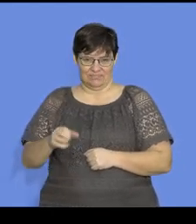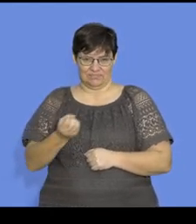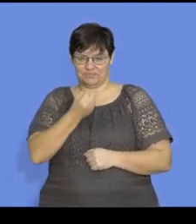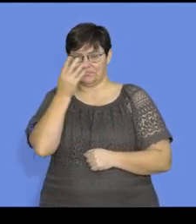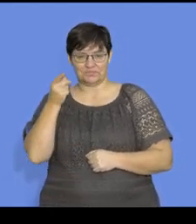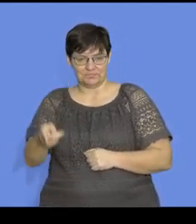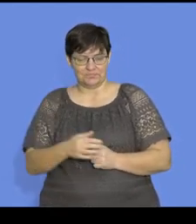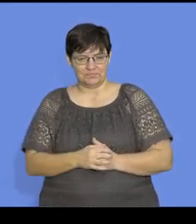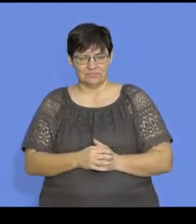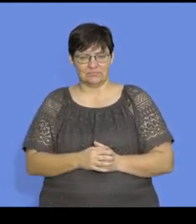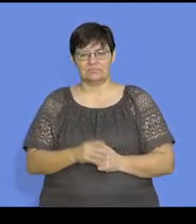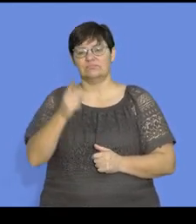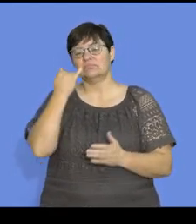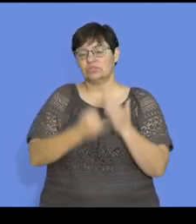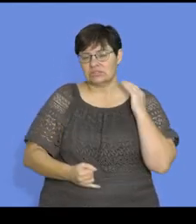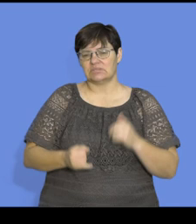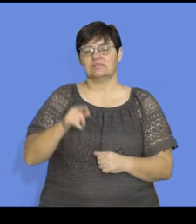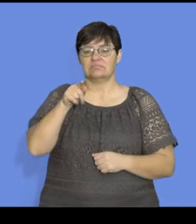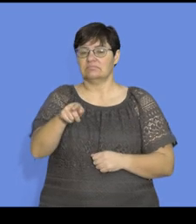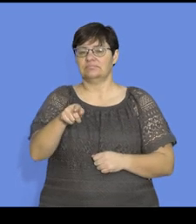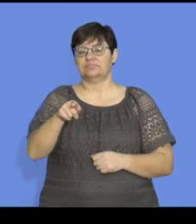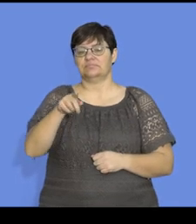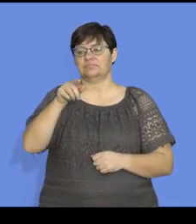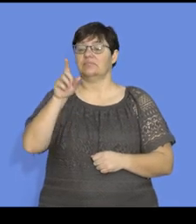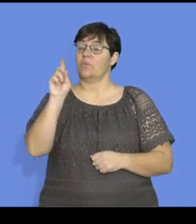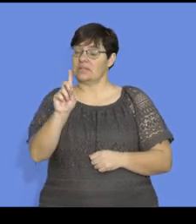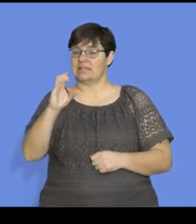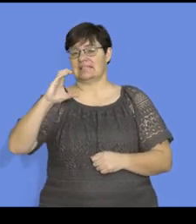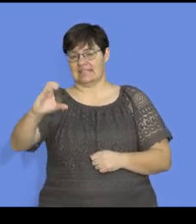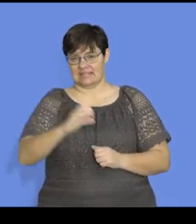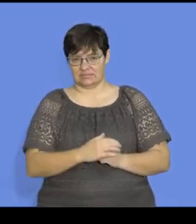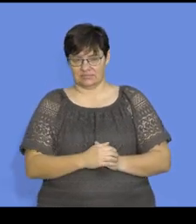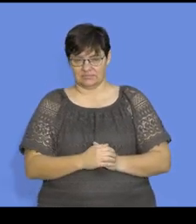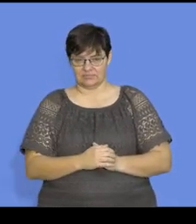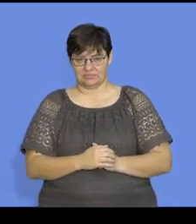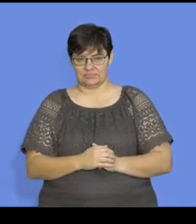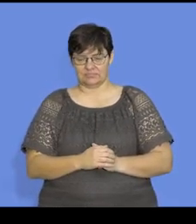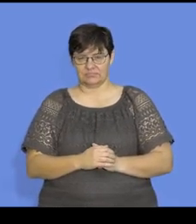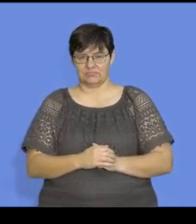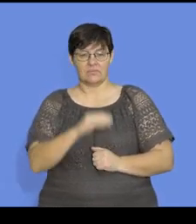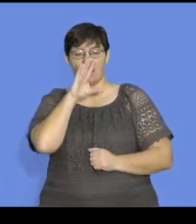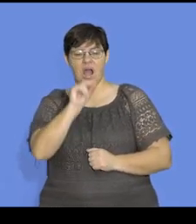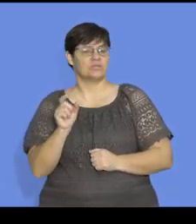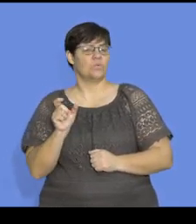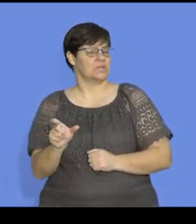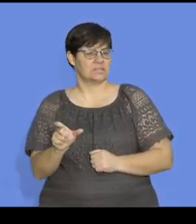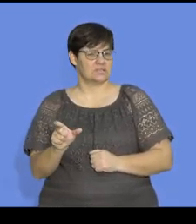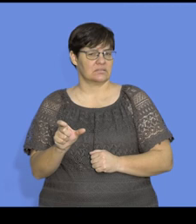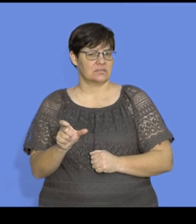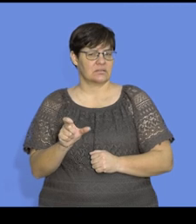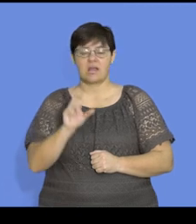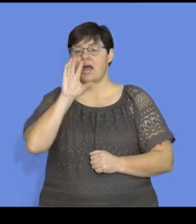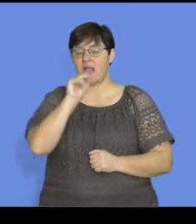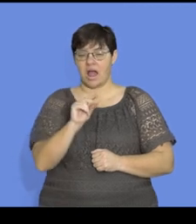flower. So just the letter would then be number C. They didn't ask for the word, they asked for